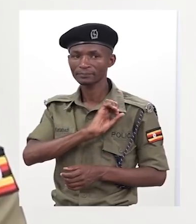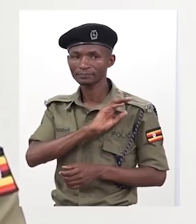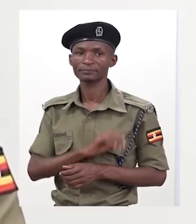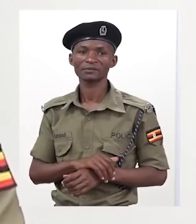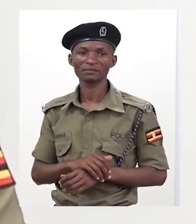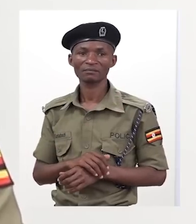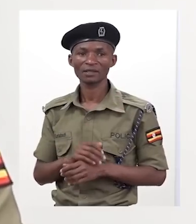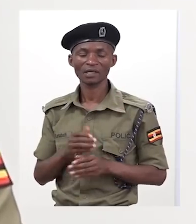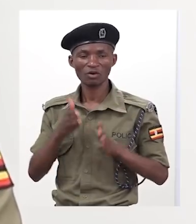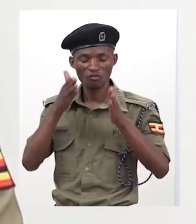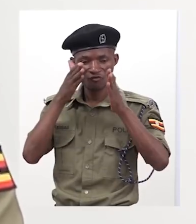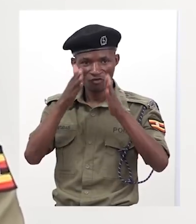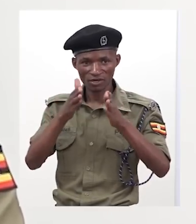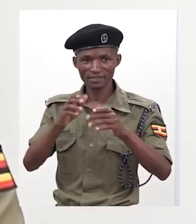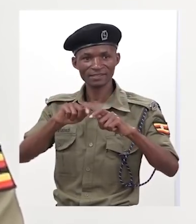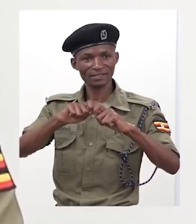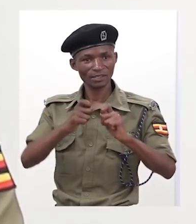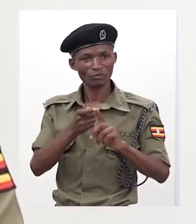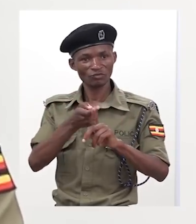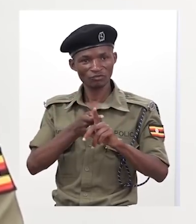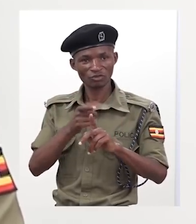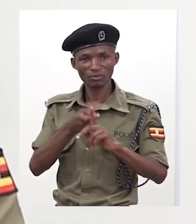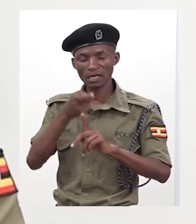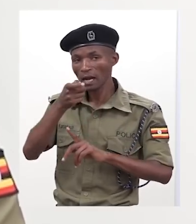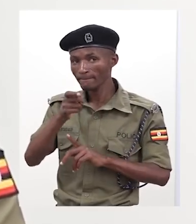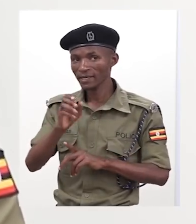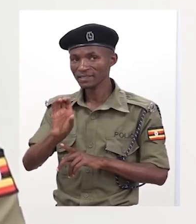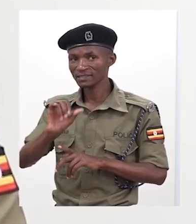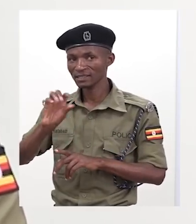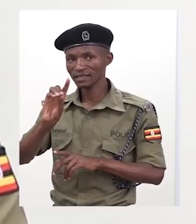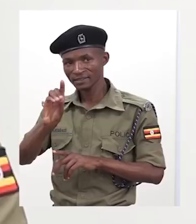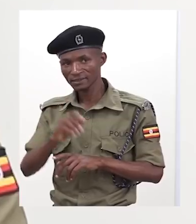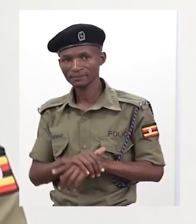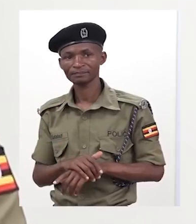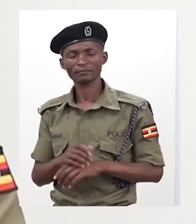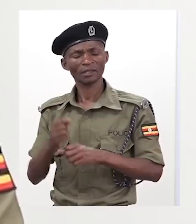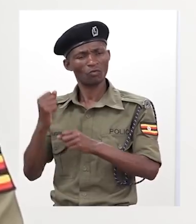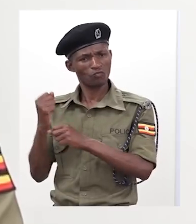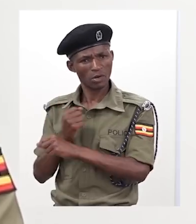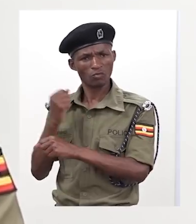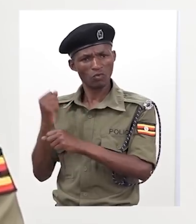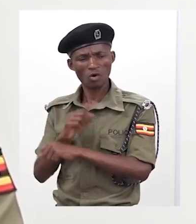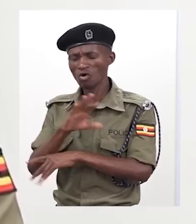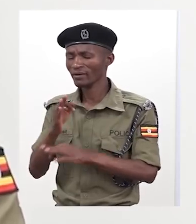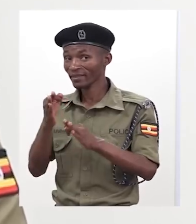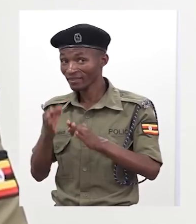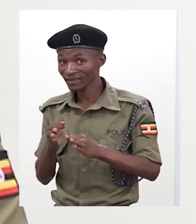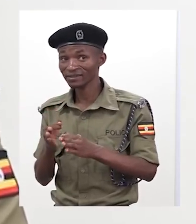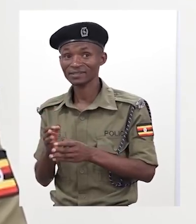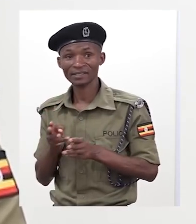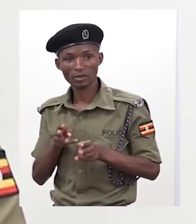that our dedicated team of investigators from CID Kampala Metropolitan are doing everything within their means